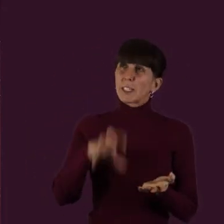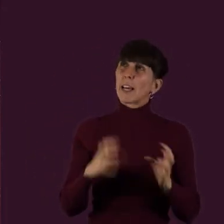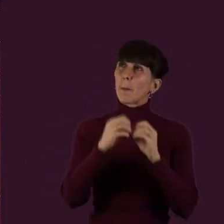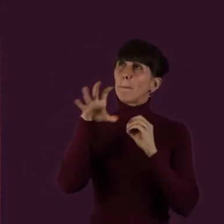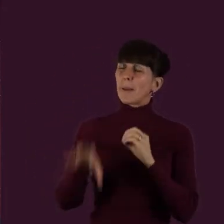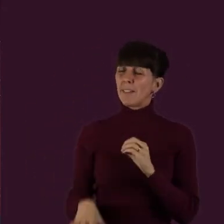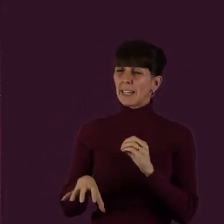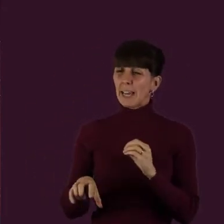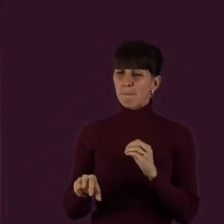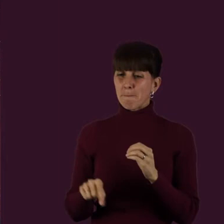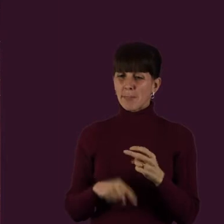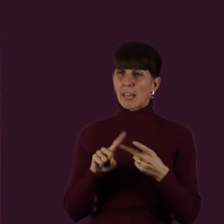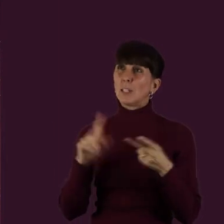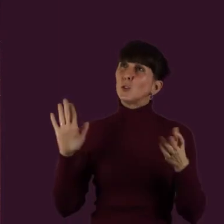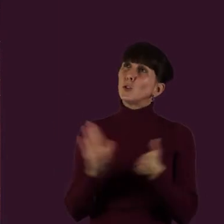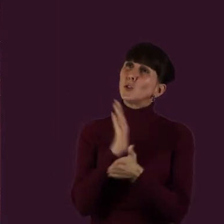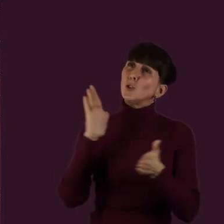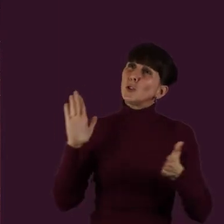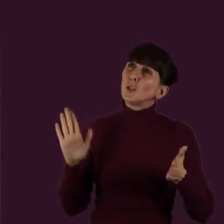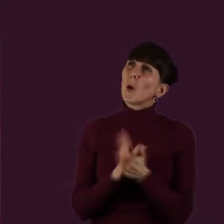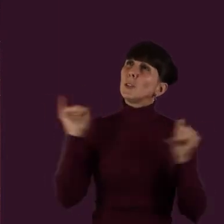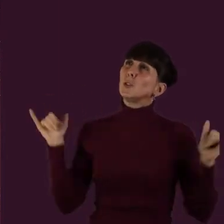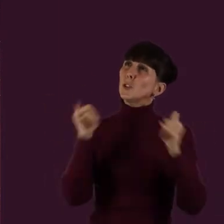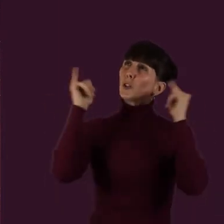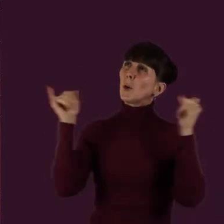Joy to the World. Let's sing together.